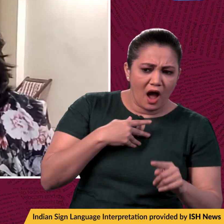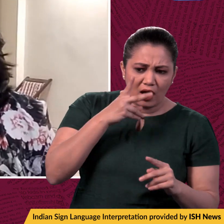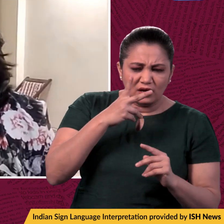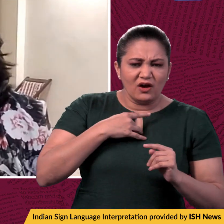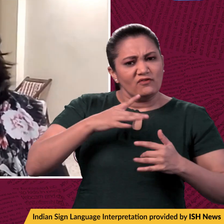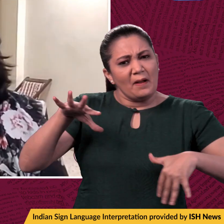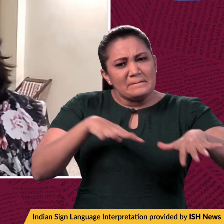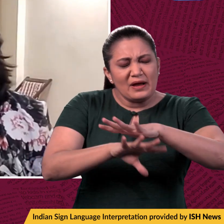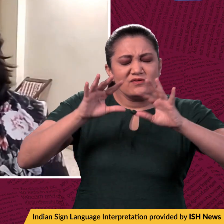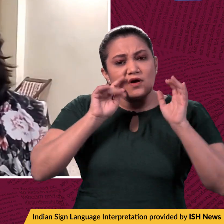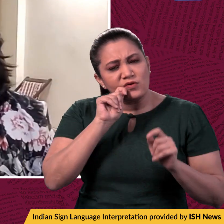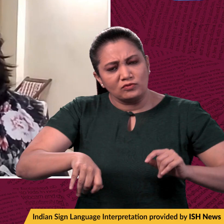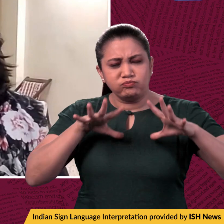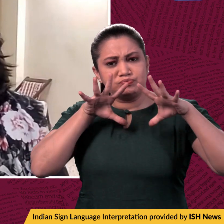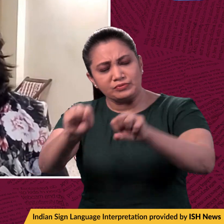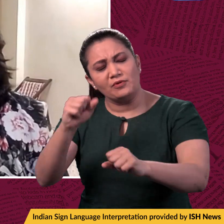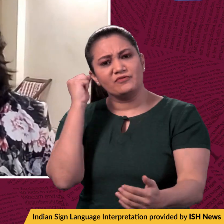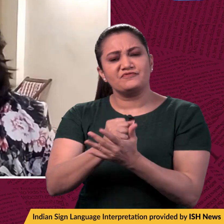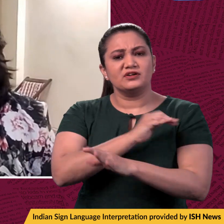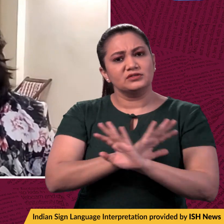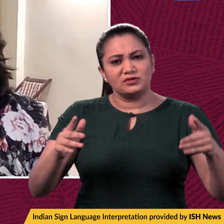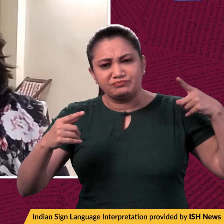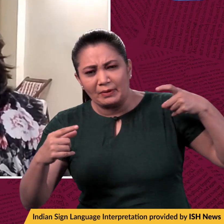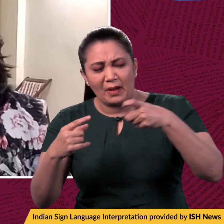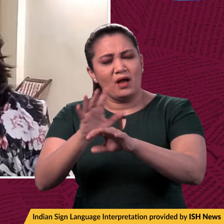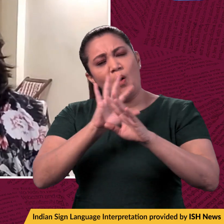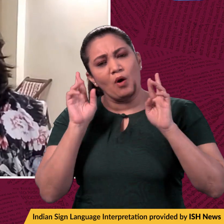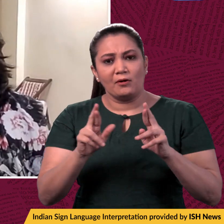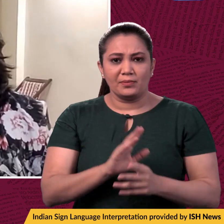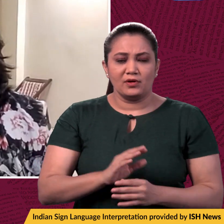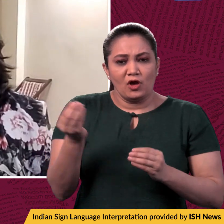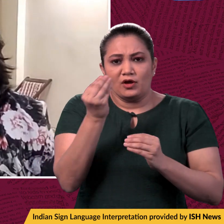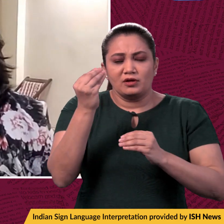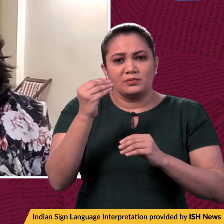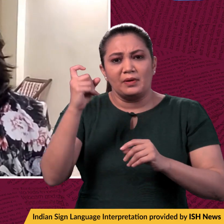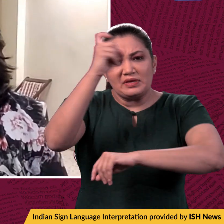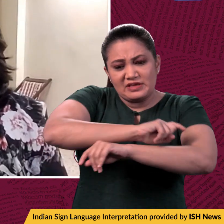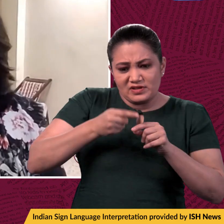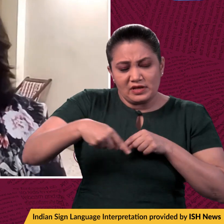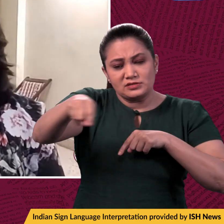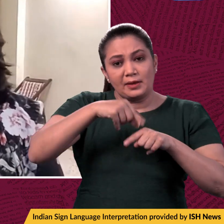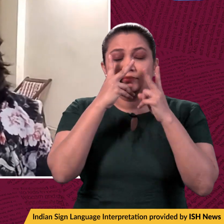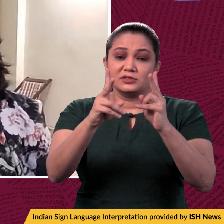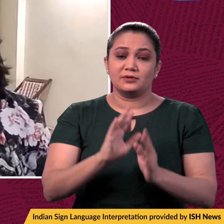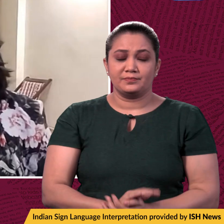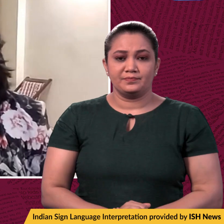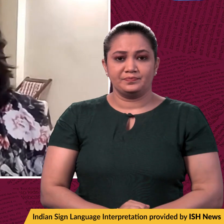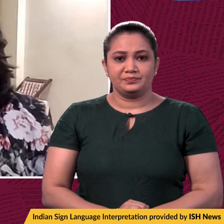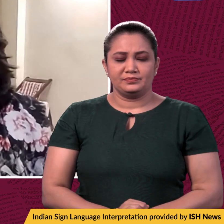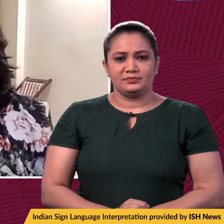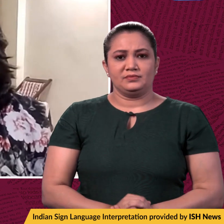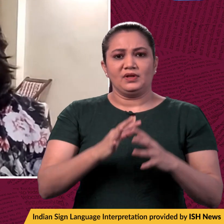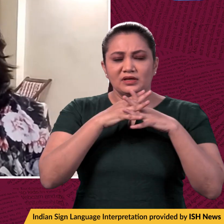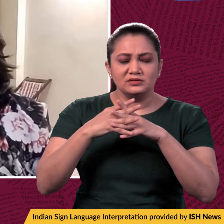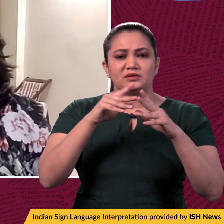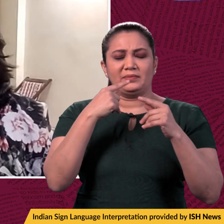we have is they are prepared to go into Ukraine and attack Ukraine. My sense is it will happen in the next several days." End quote.